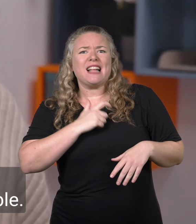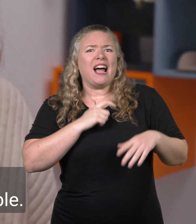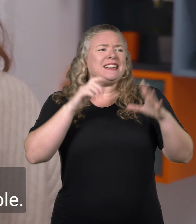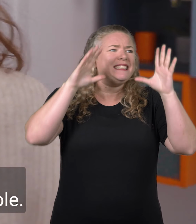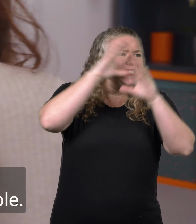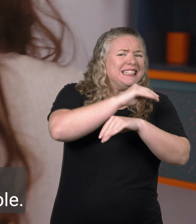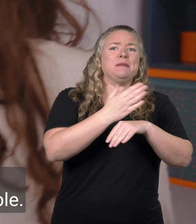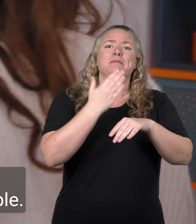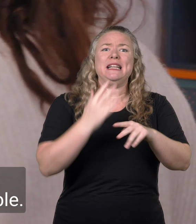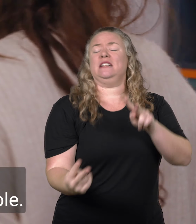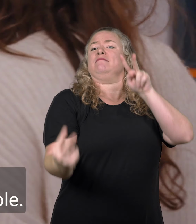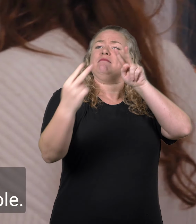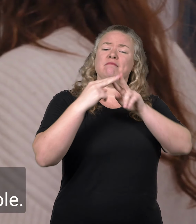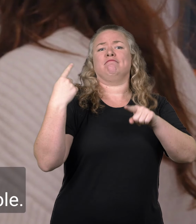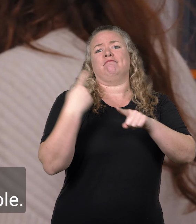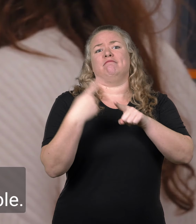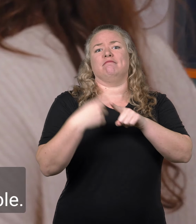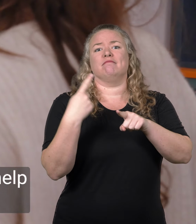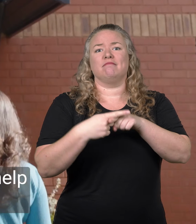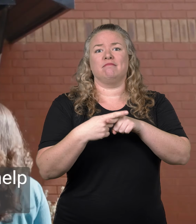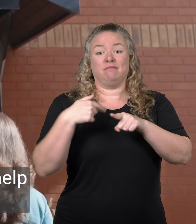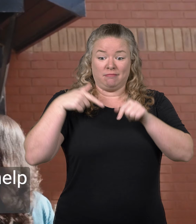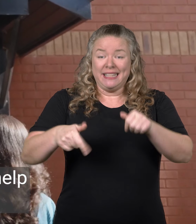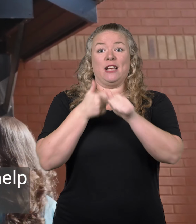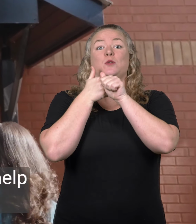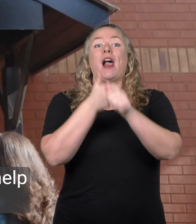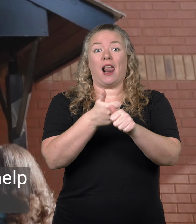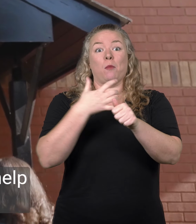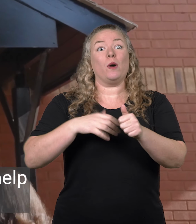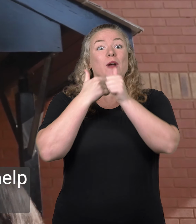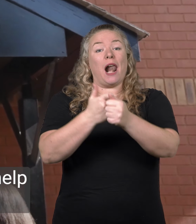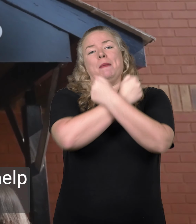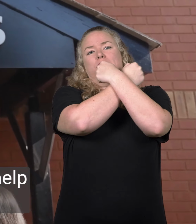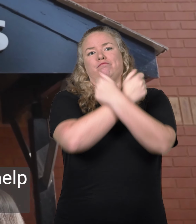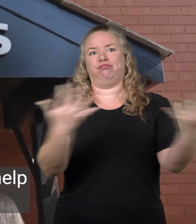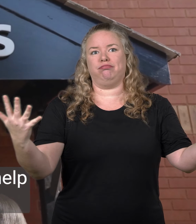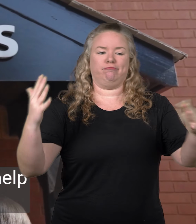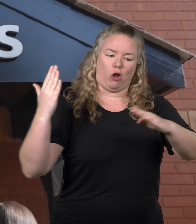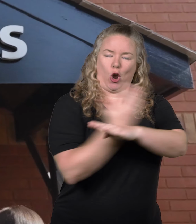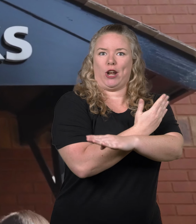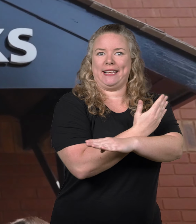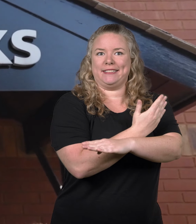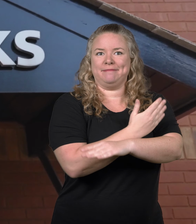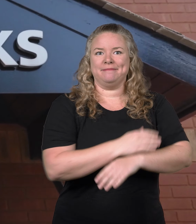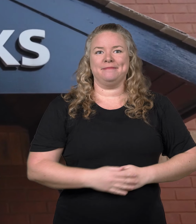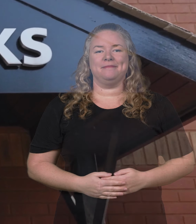anxiety, with sleep, please come and see us as soon as possible. We're here to help and we want to help people as early as possible.